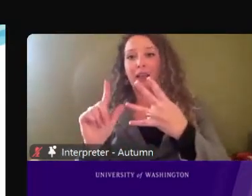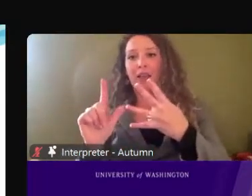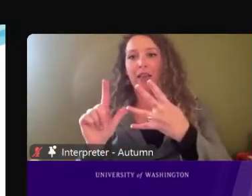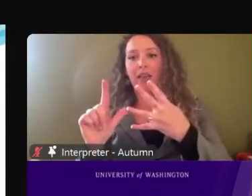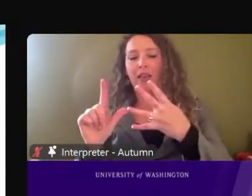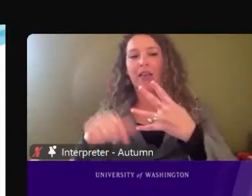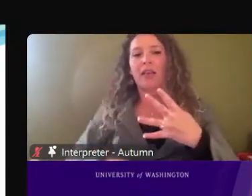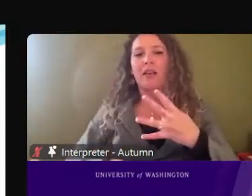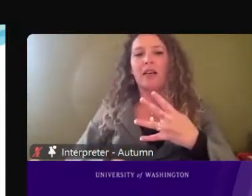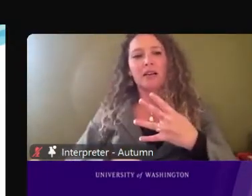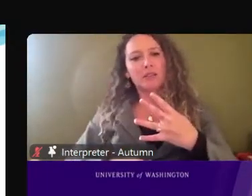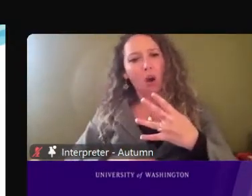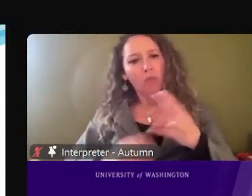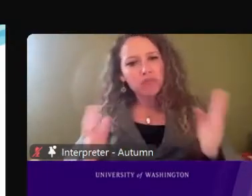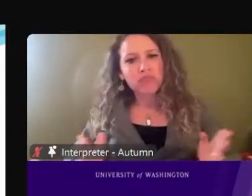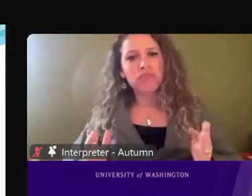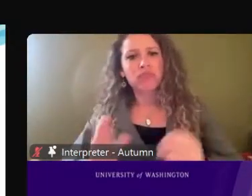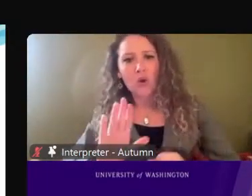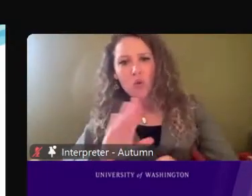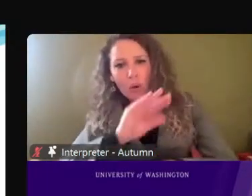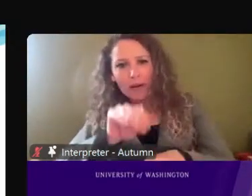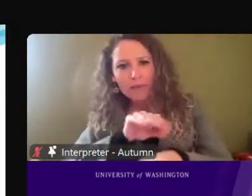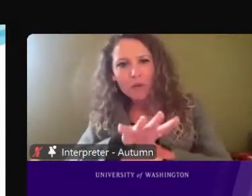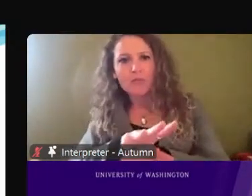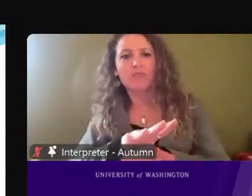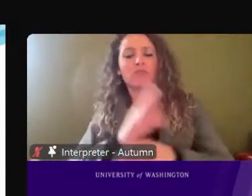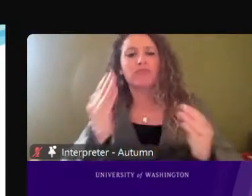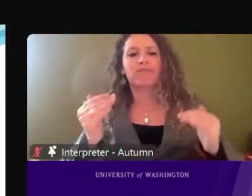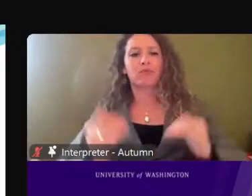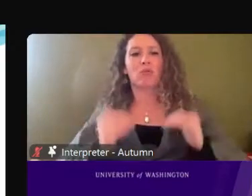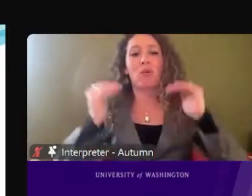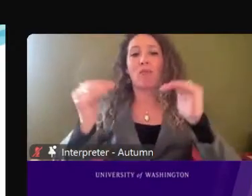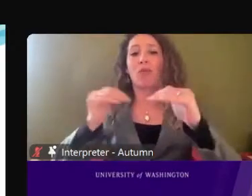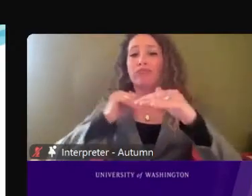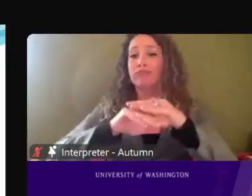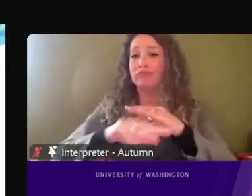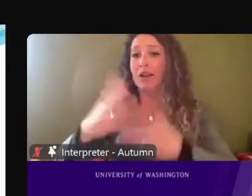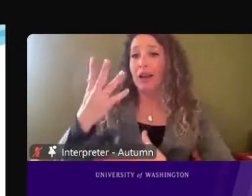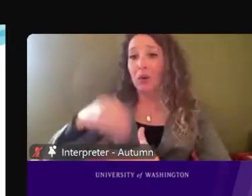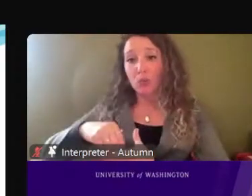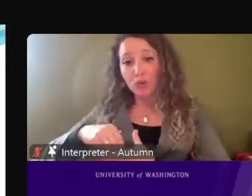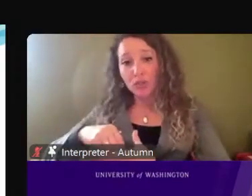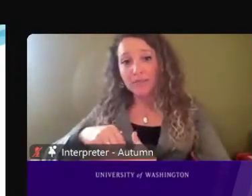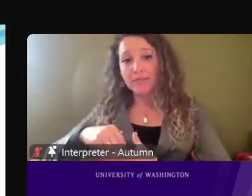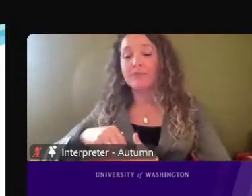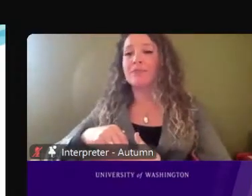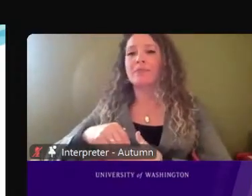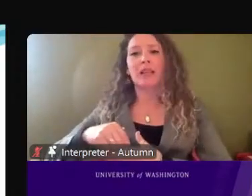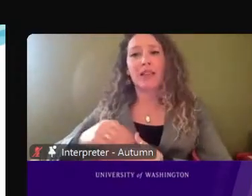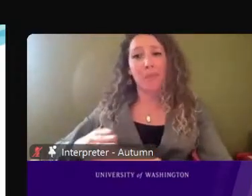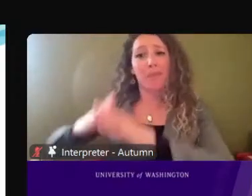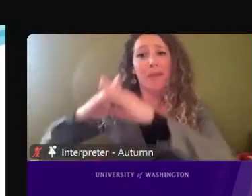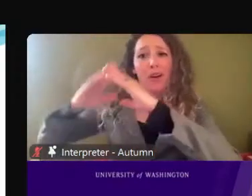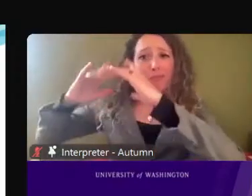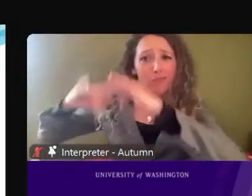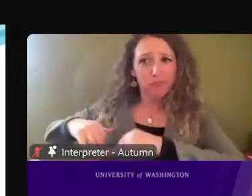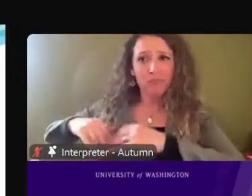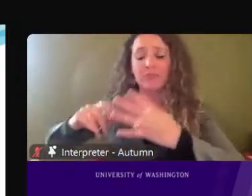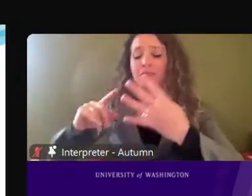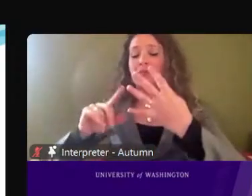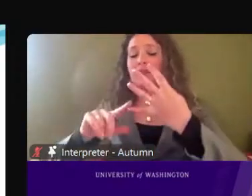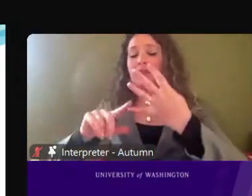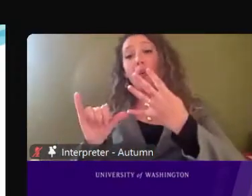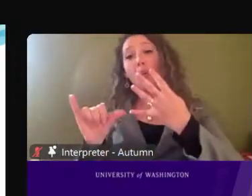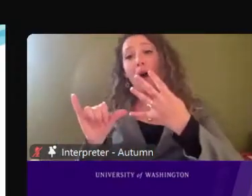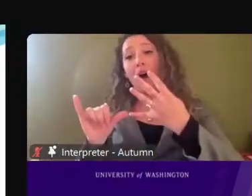leverage your influence to promote accessibility and inclusion and eliminate barriers. And then Y reminds